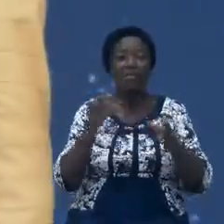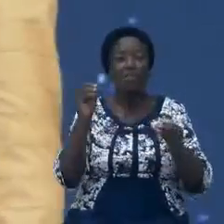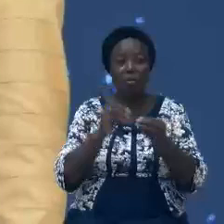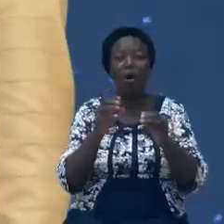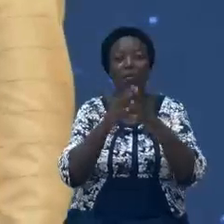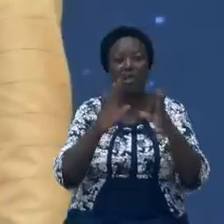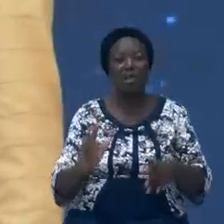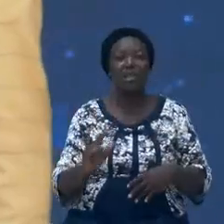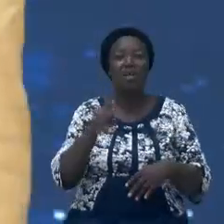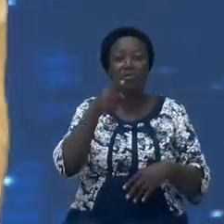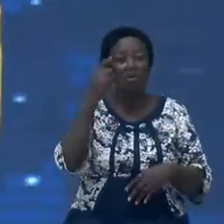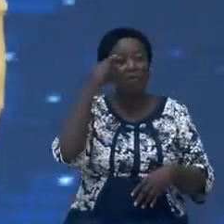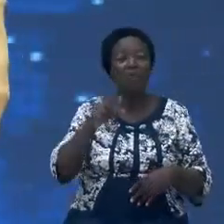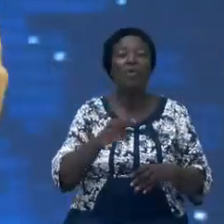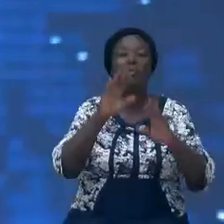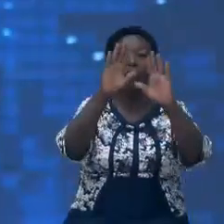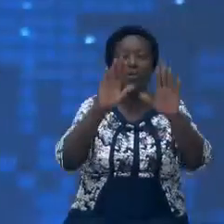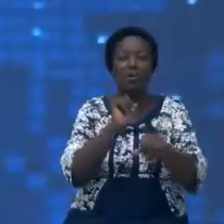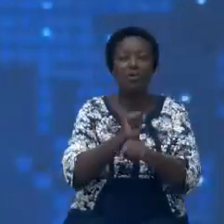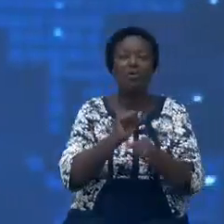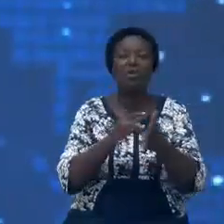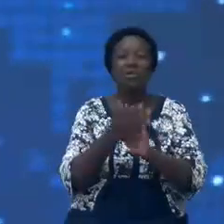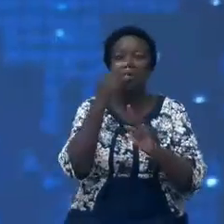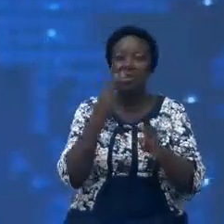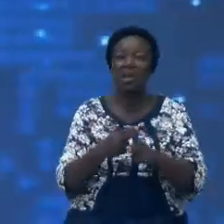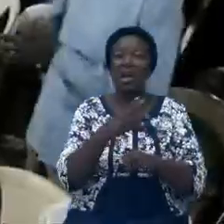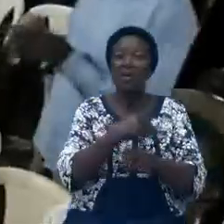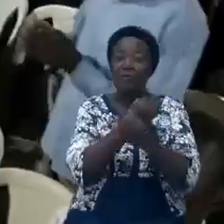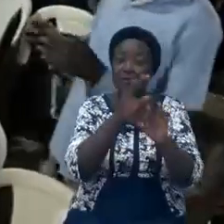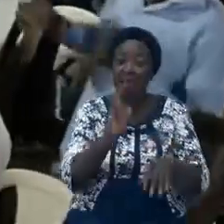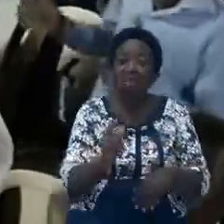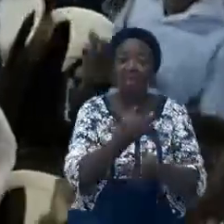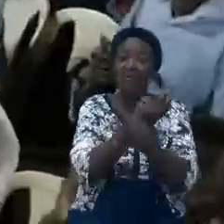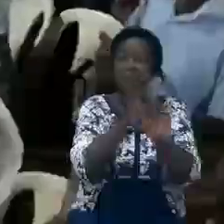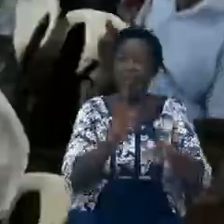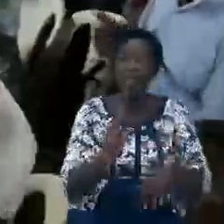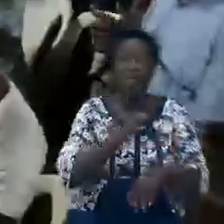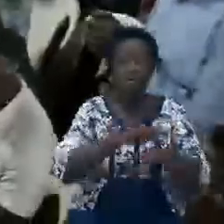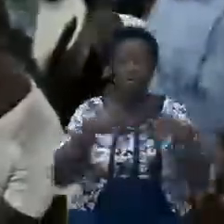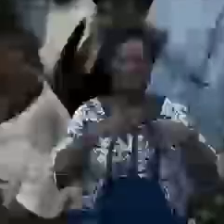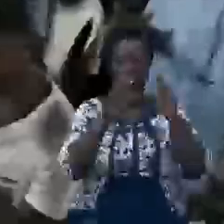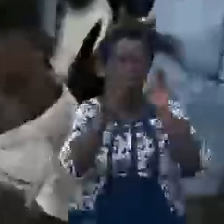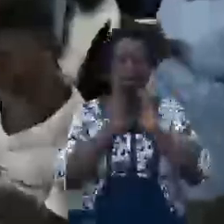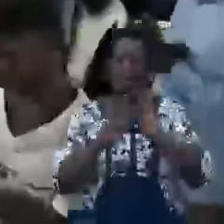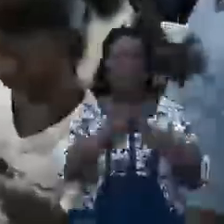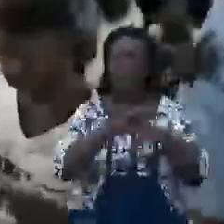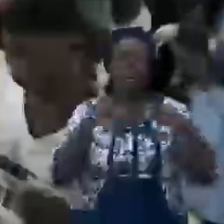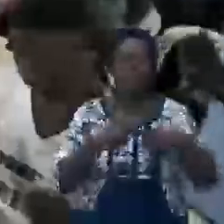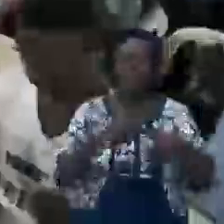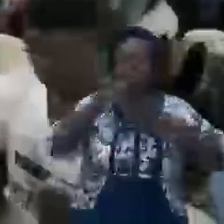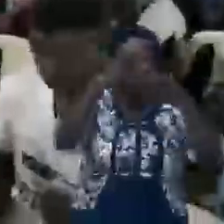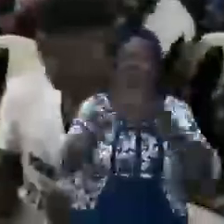more abundantly. You are a candidate for miracle. Freely. You don't have to